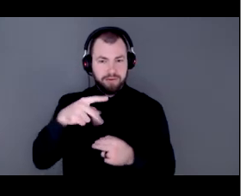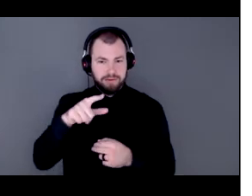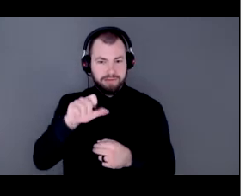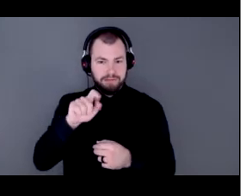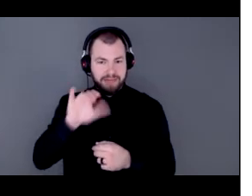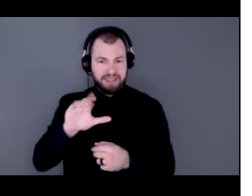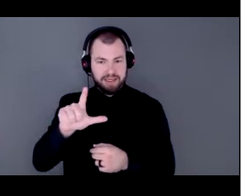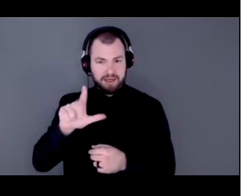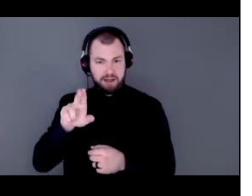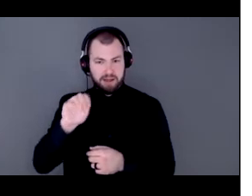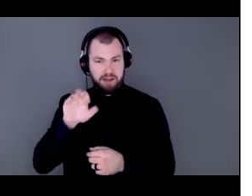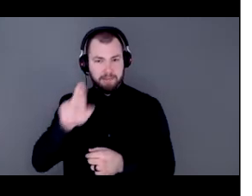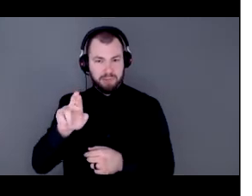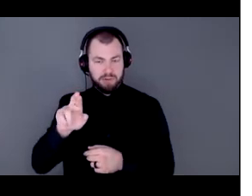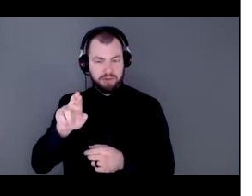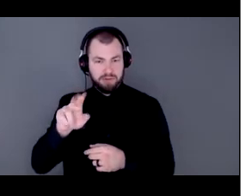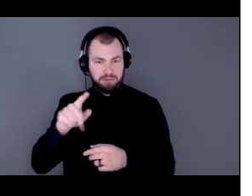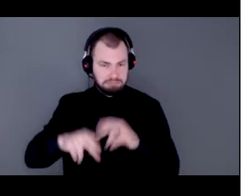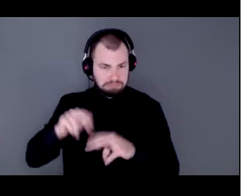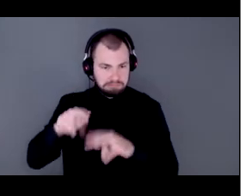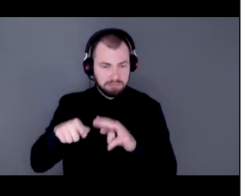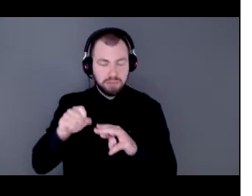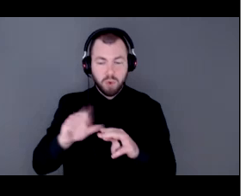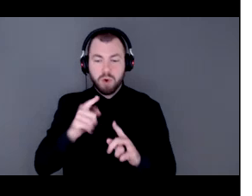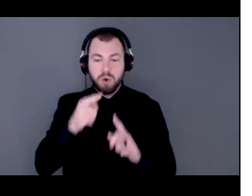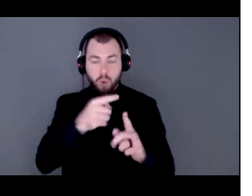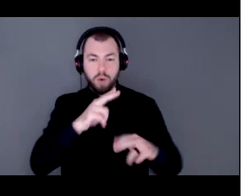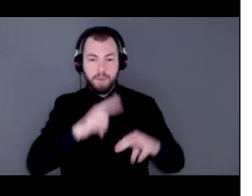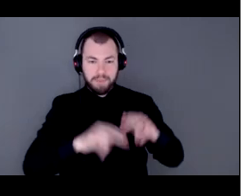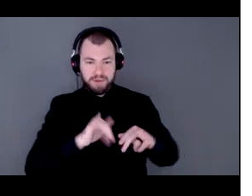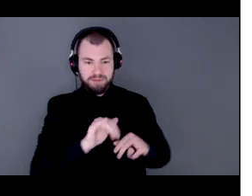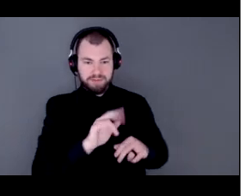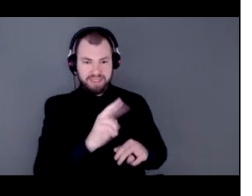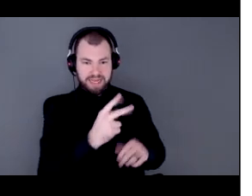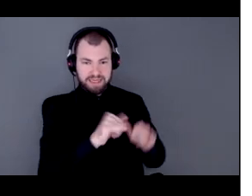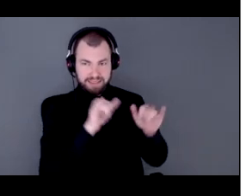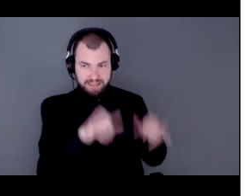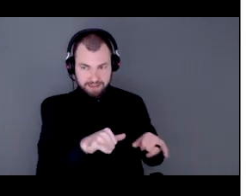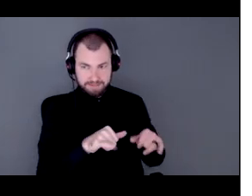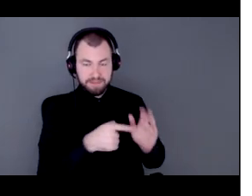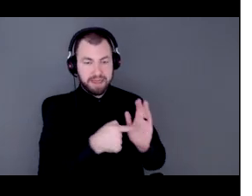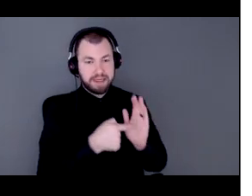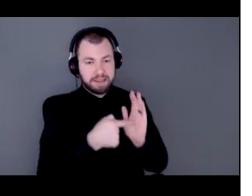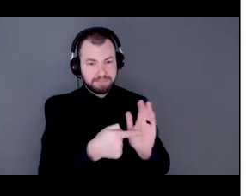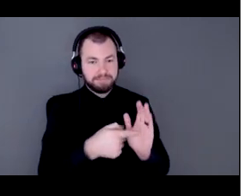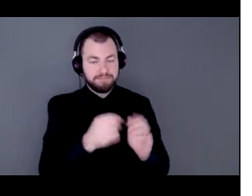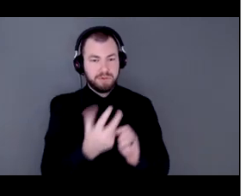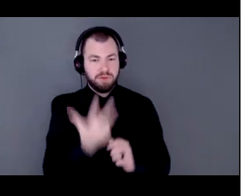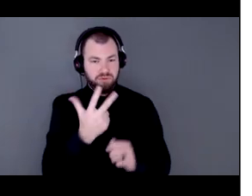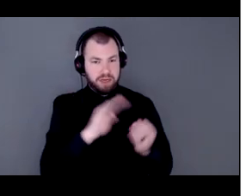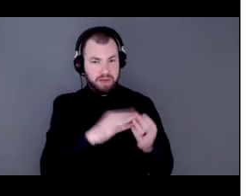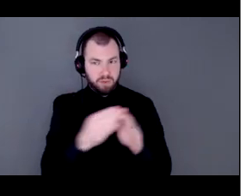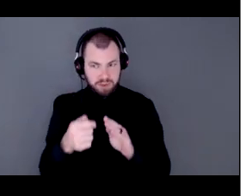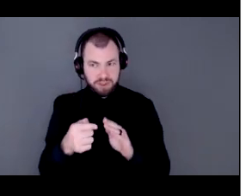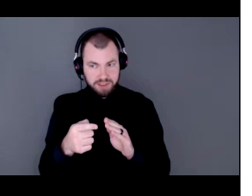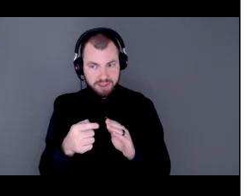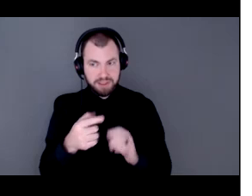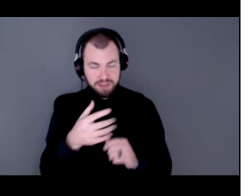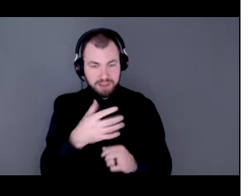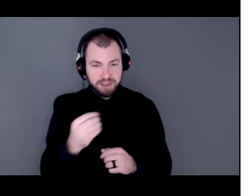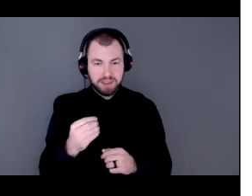that second system, demonstrate it in three communities, and then continue with our outreach and education process. Next